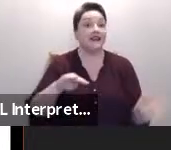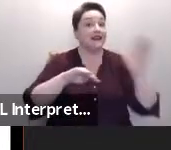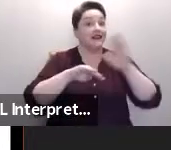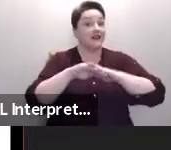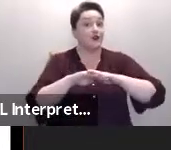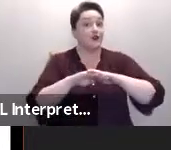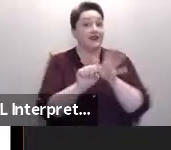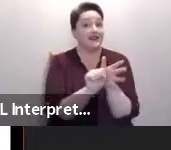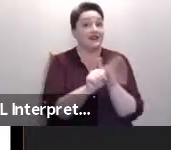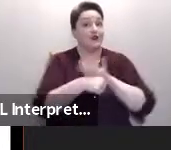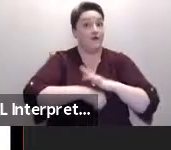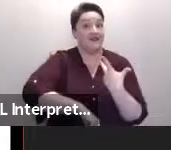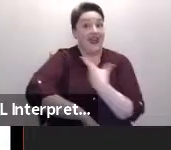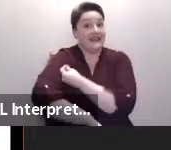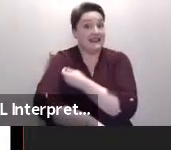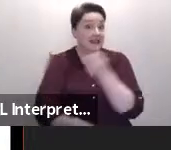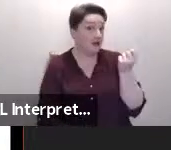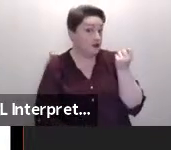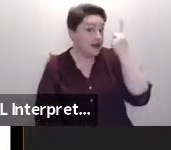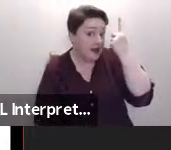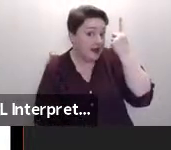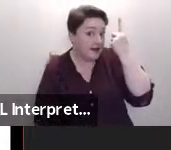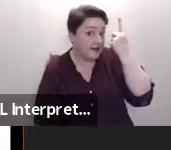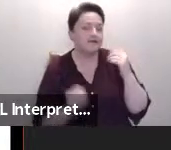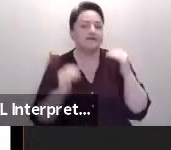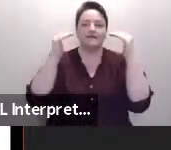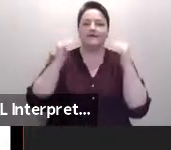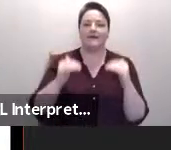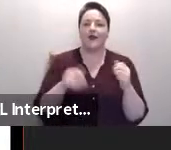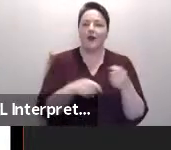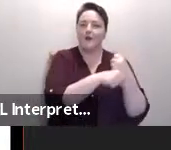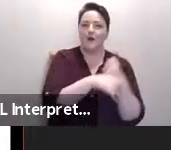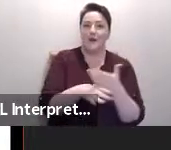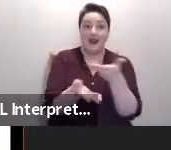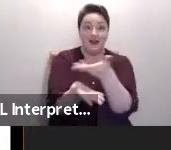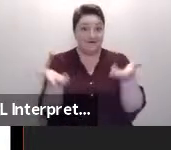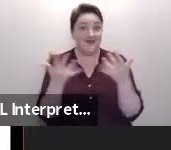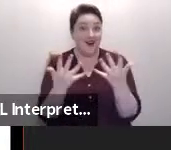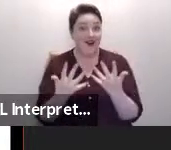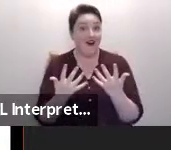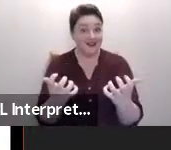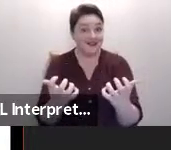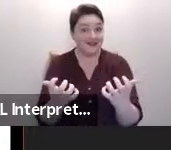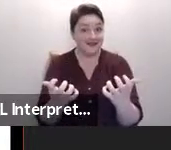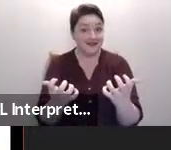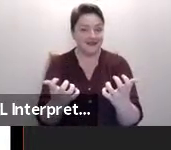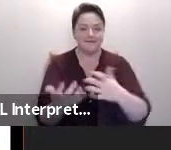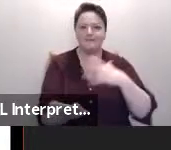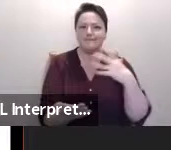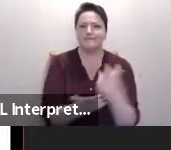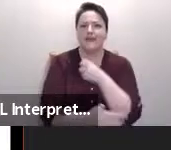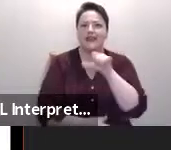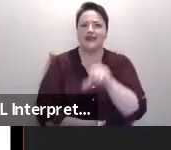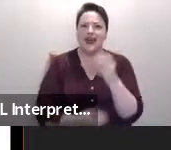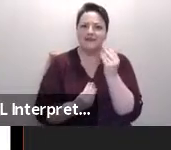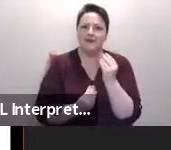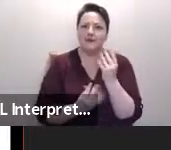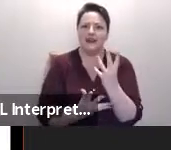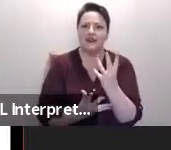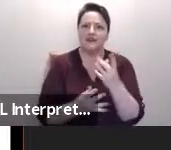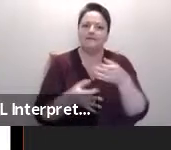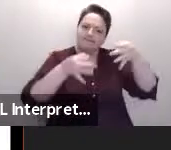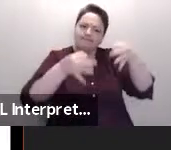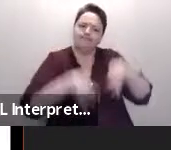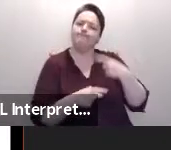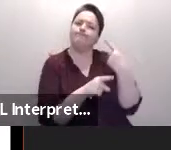vaccine confidence, and prepare you as audience members to use that information to make decisions related